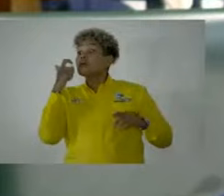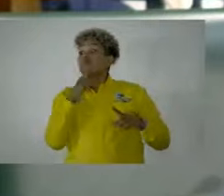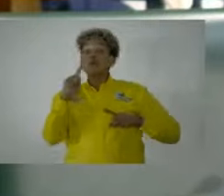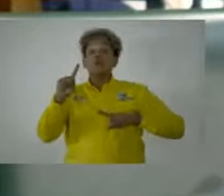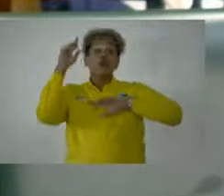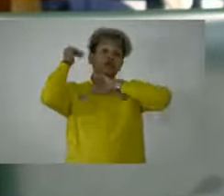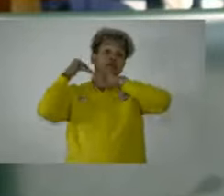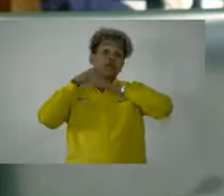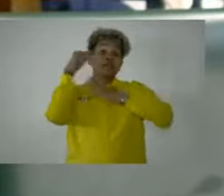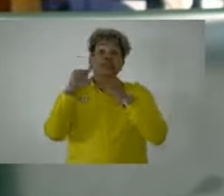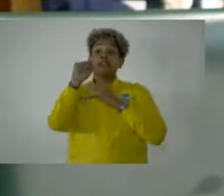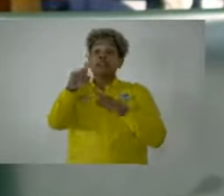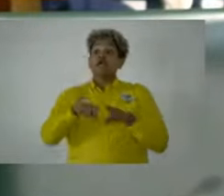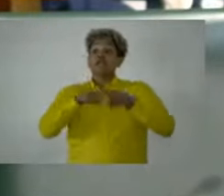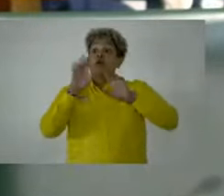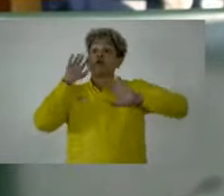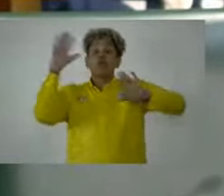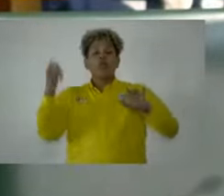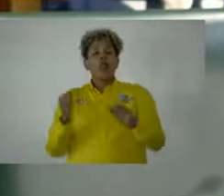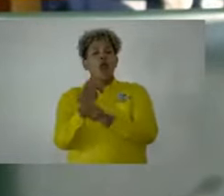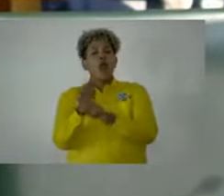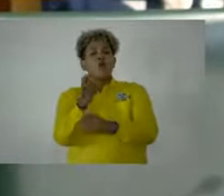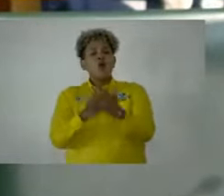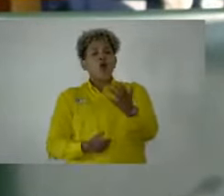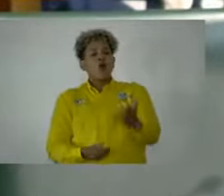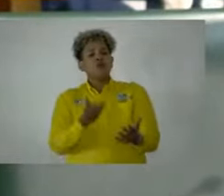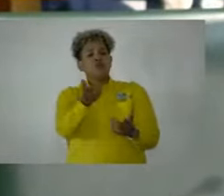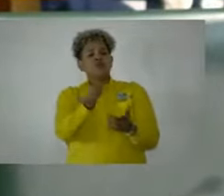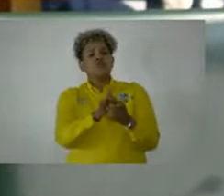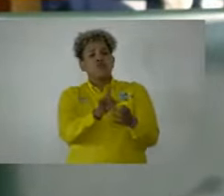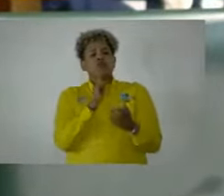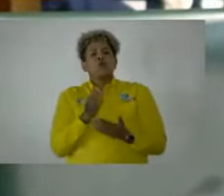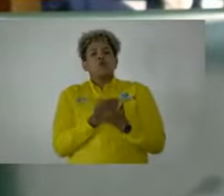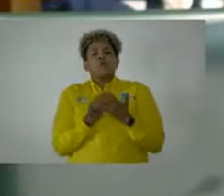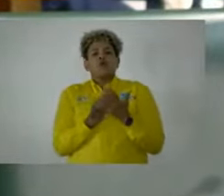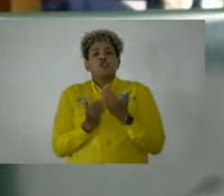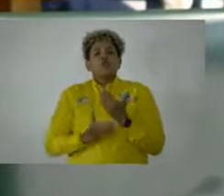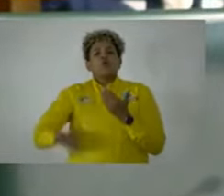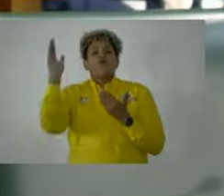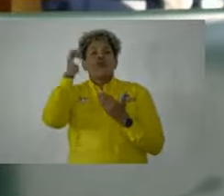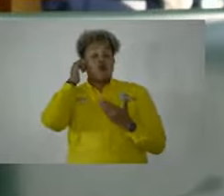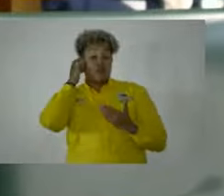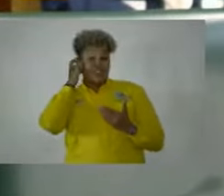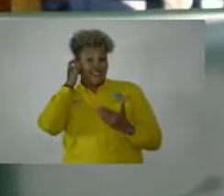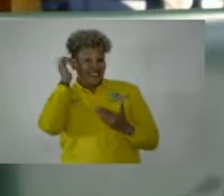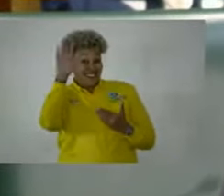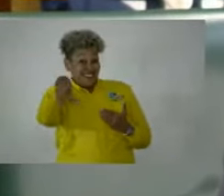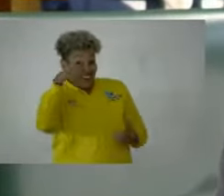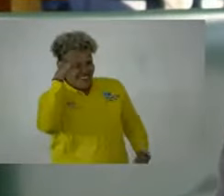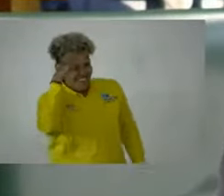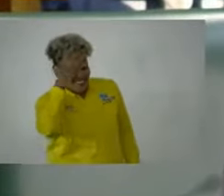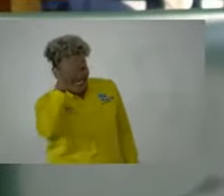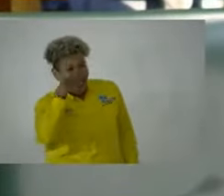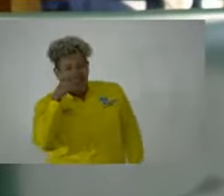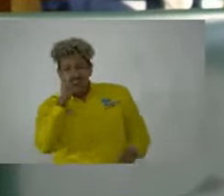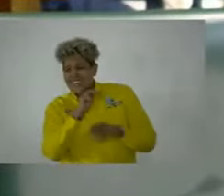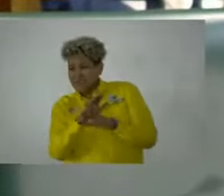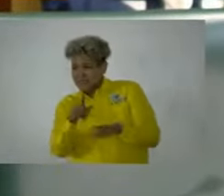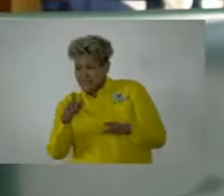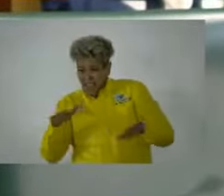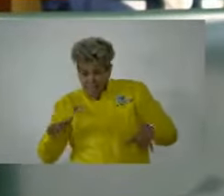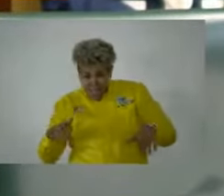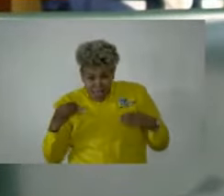expect that these tax breaks will be an annual cost to the budget going forward. However, the minister has